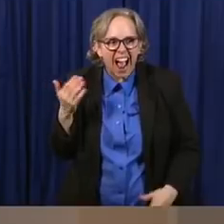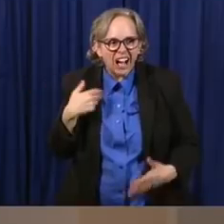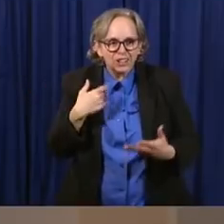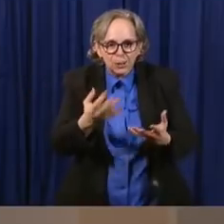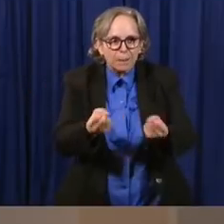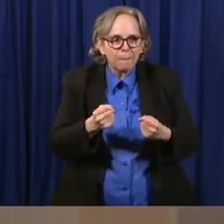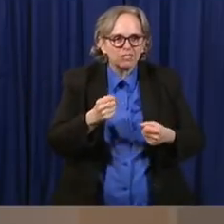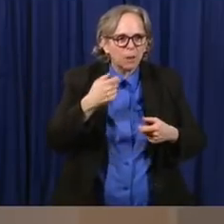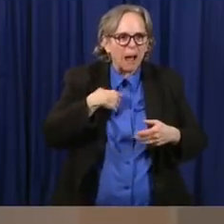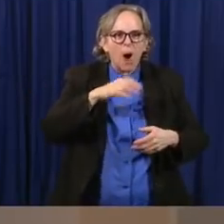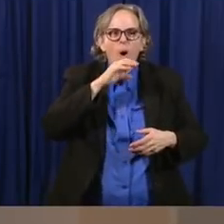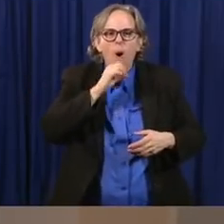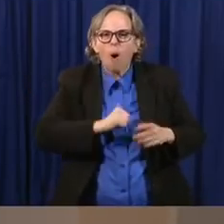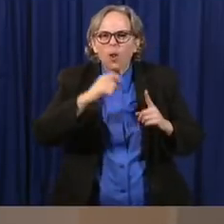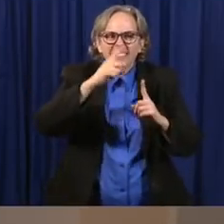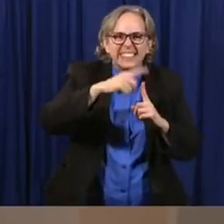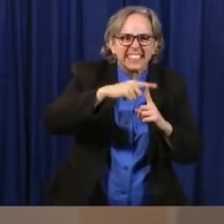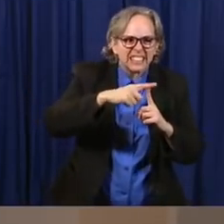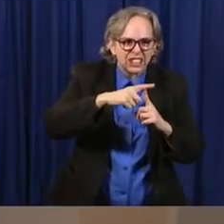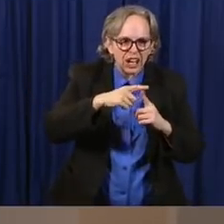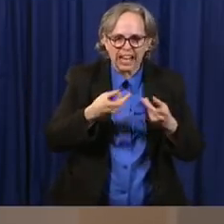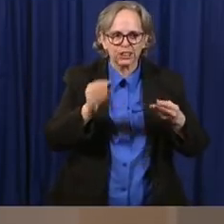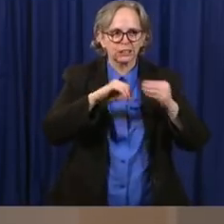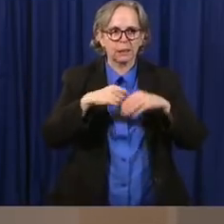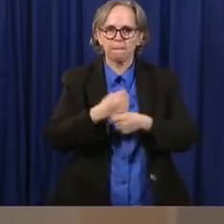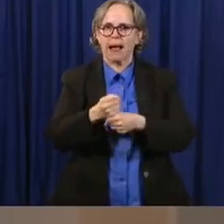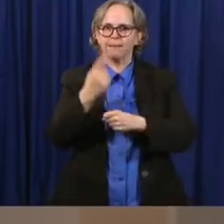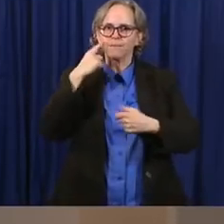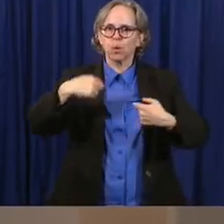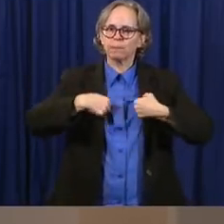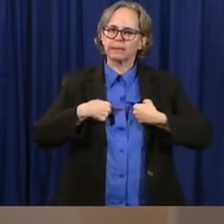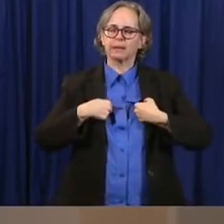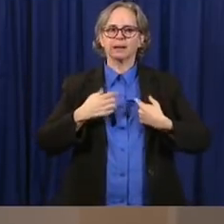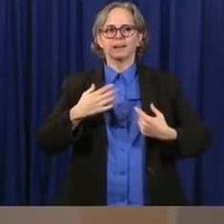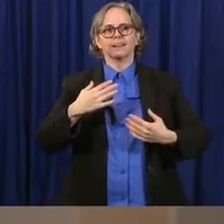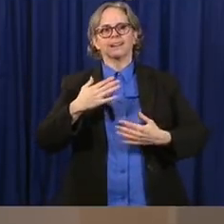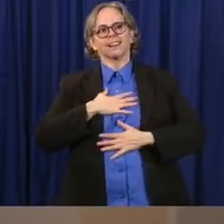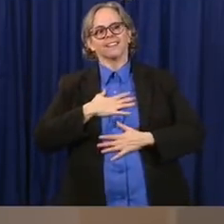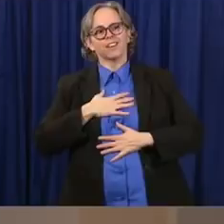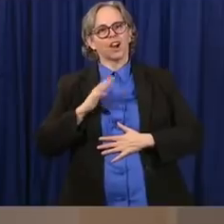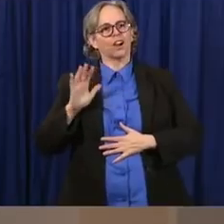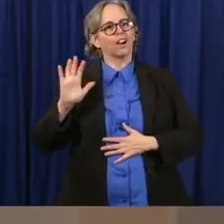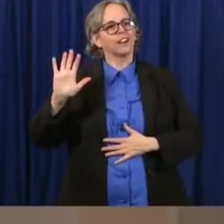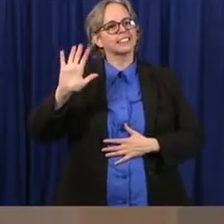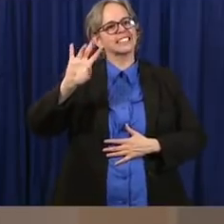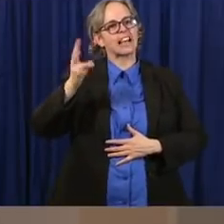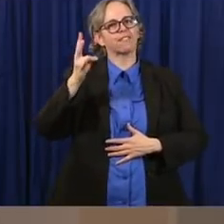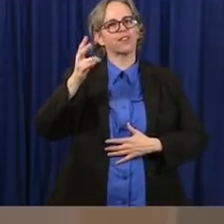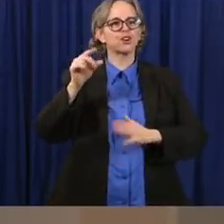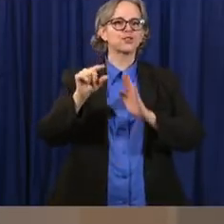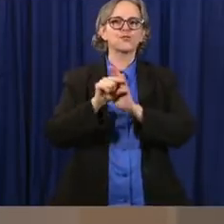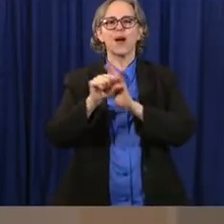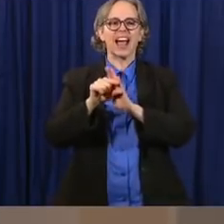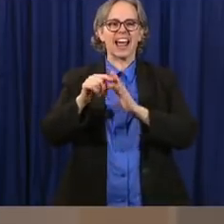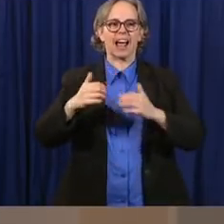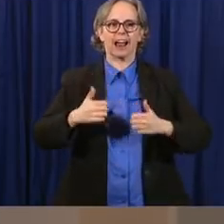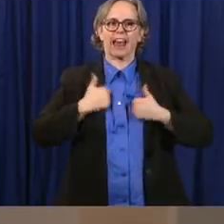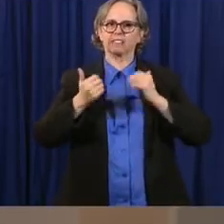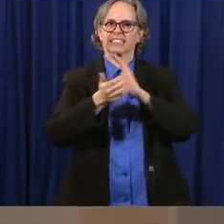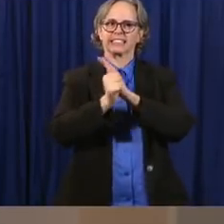T-shirts and just folded them over and made them. They did this as part of their 7th grade life skills class that Pam Meadows, their teacher,